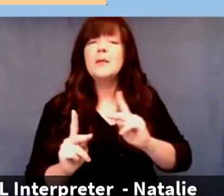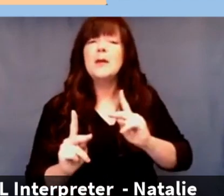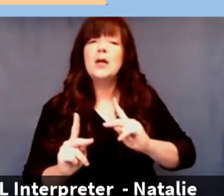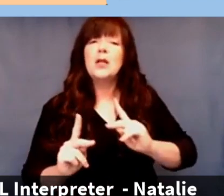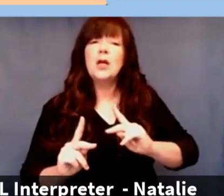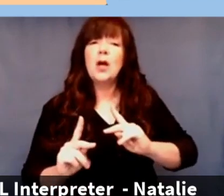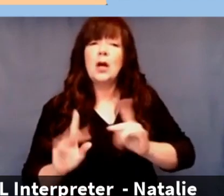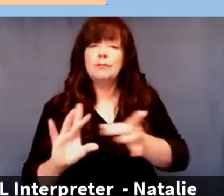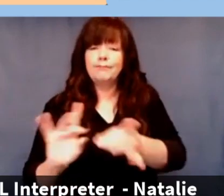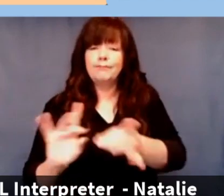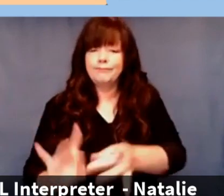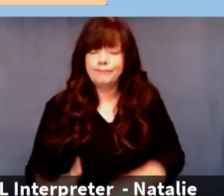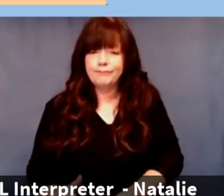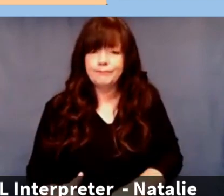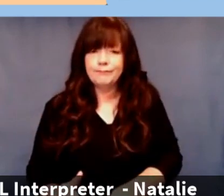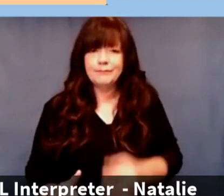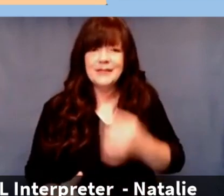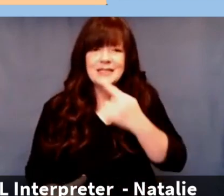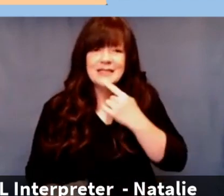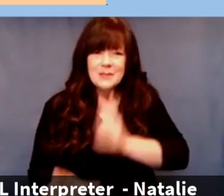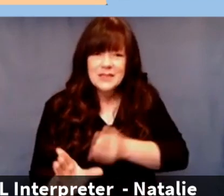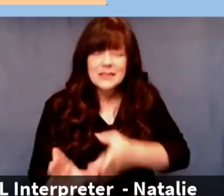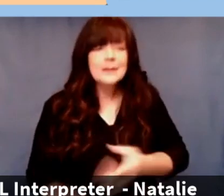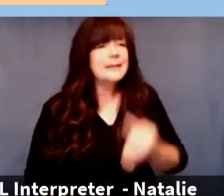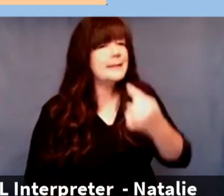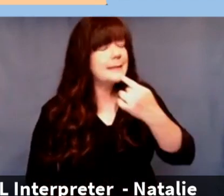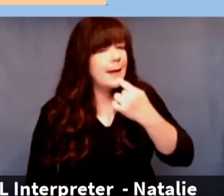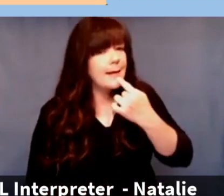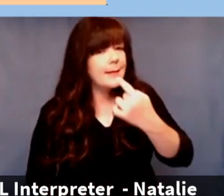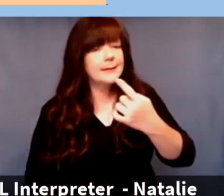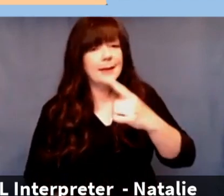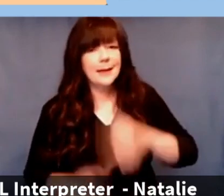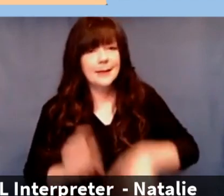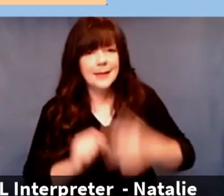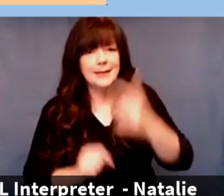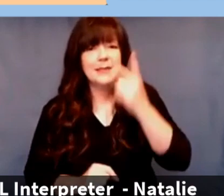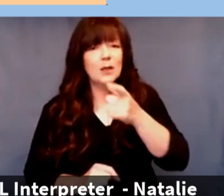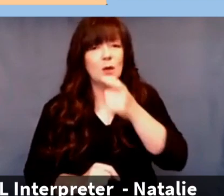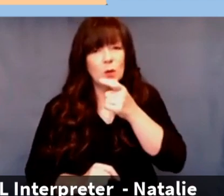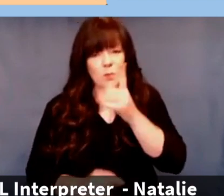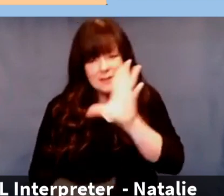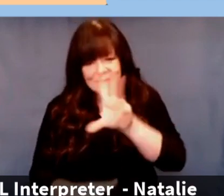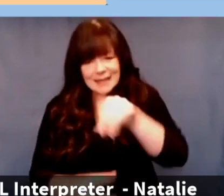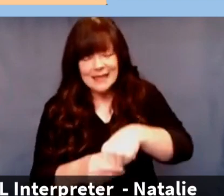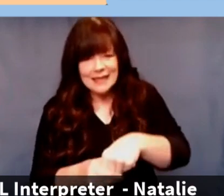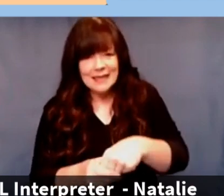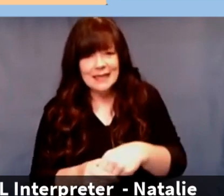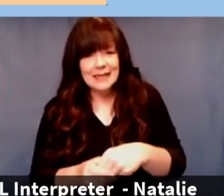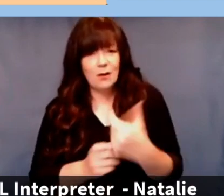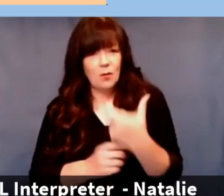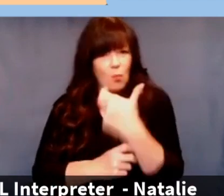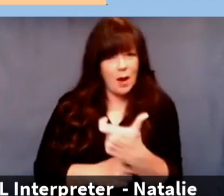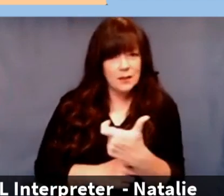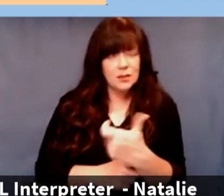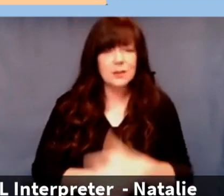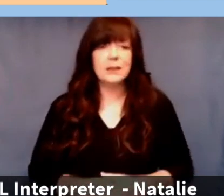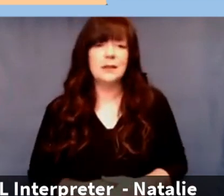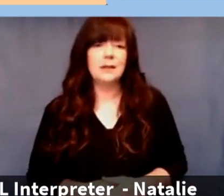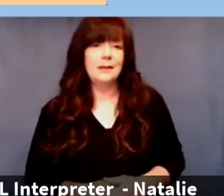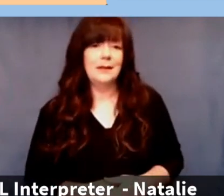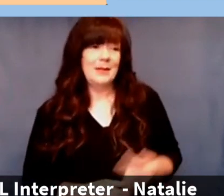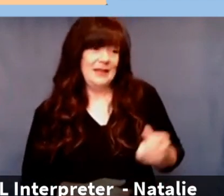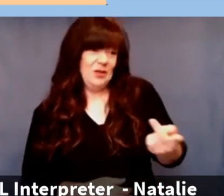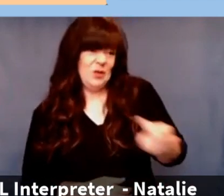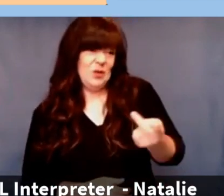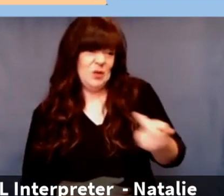know this, so it says participate. I know that sucks. I can't see like who's in it, who's Well, listening. it's just us in the Zoom call